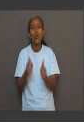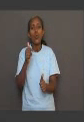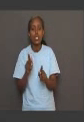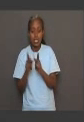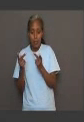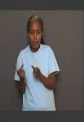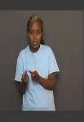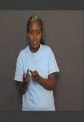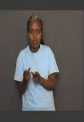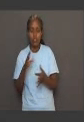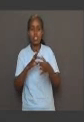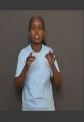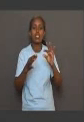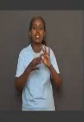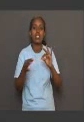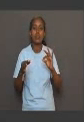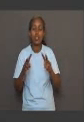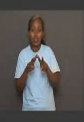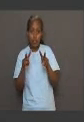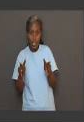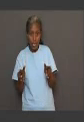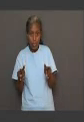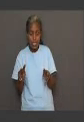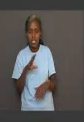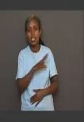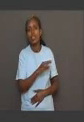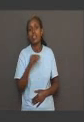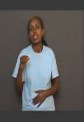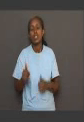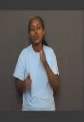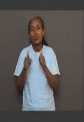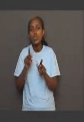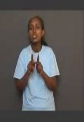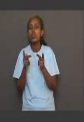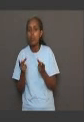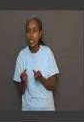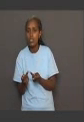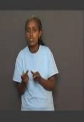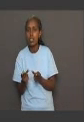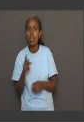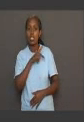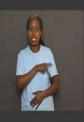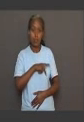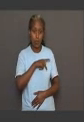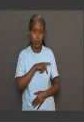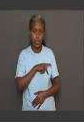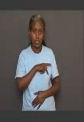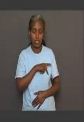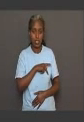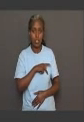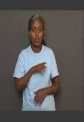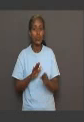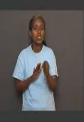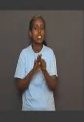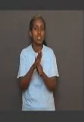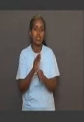the statements are the variables and which parts are the properties to be